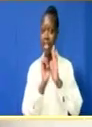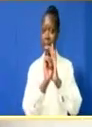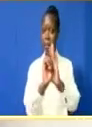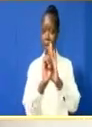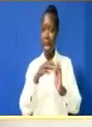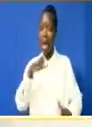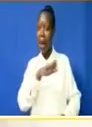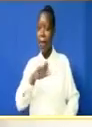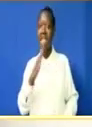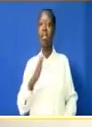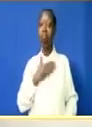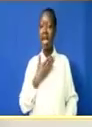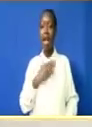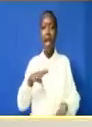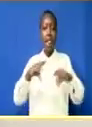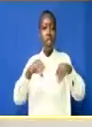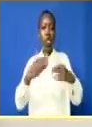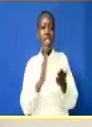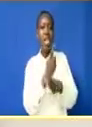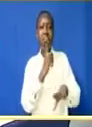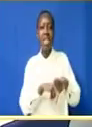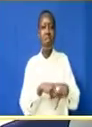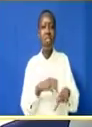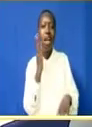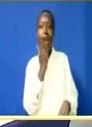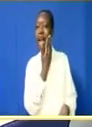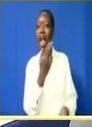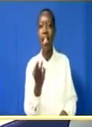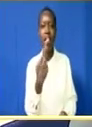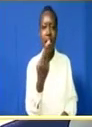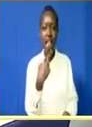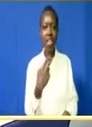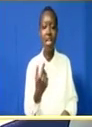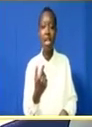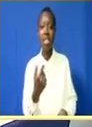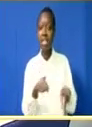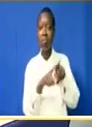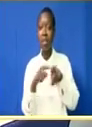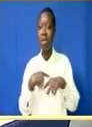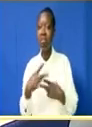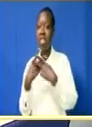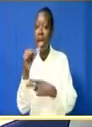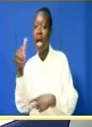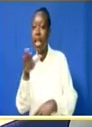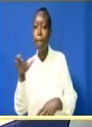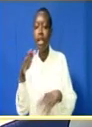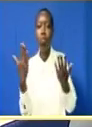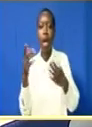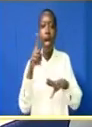mm-hmm. the soil sometimes turns to be red. Mm-hmm. I visited a certain place mm-hmm. where